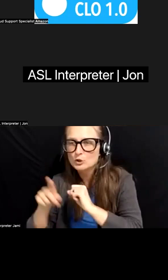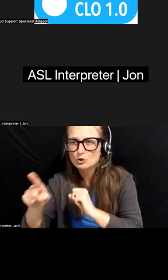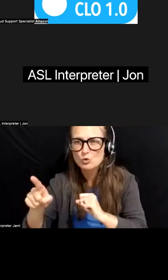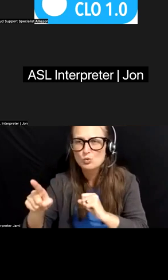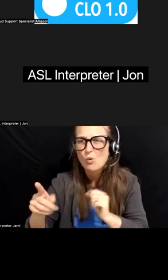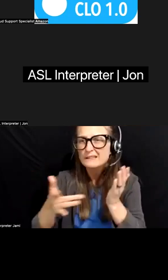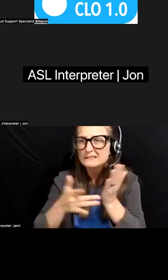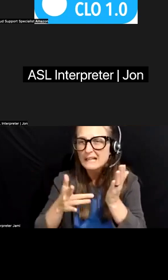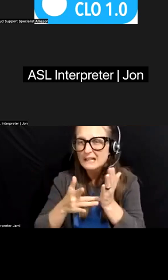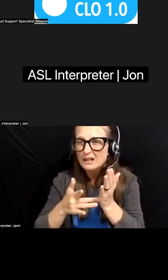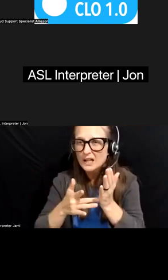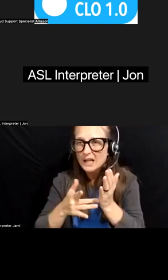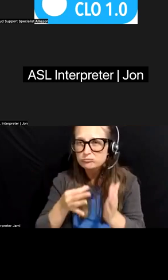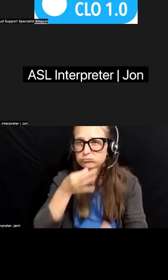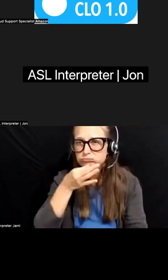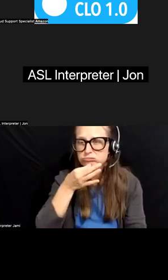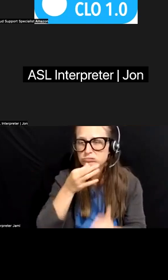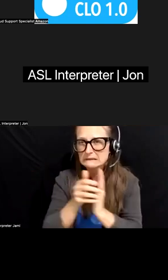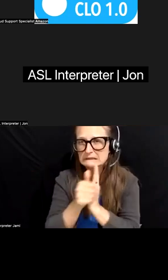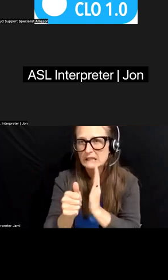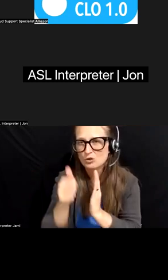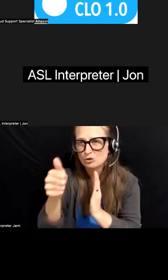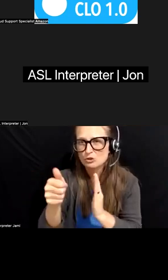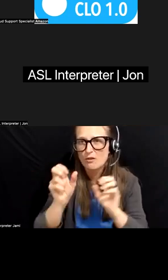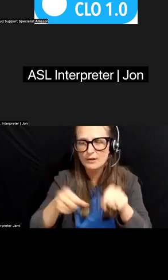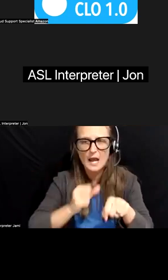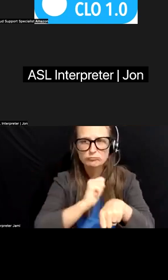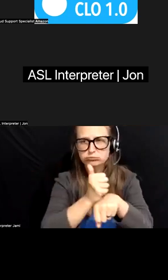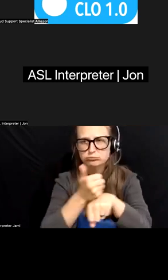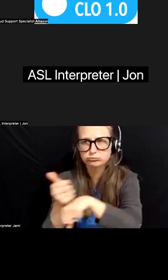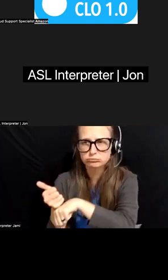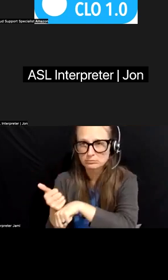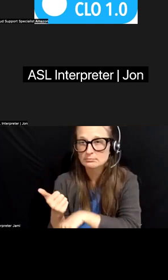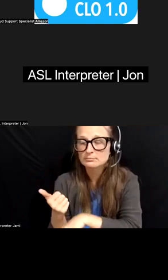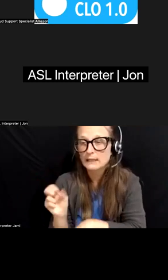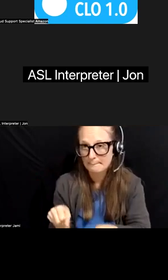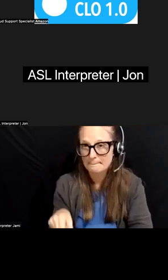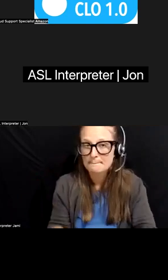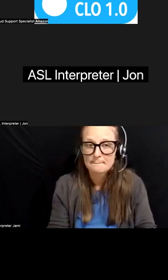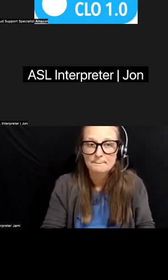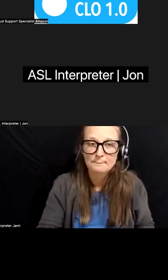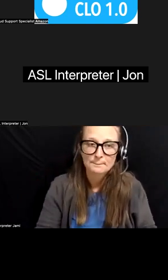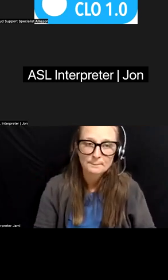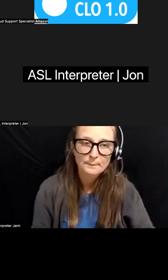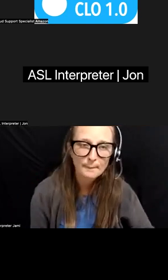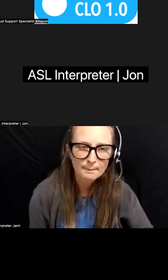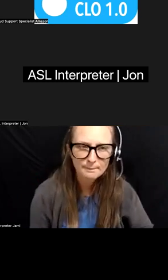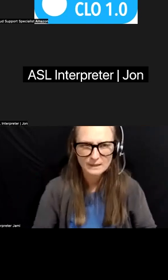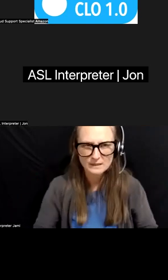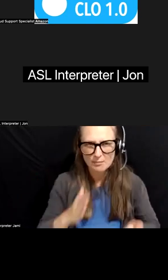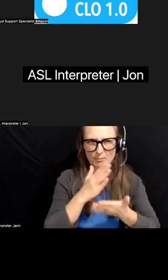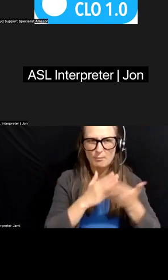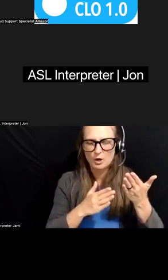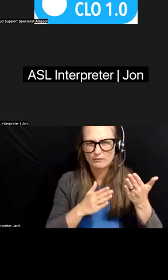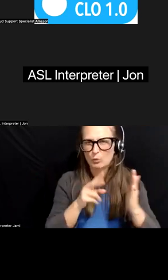have the skills to do it yourself. And here's a further reading link. You